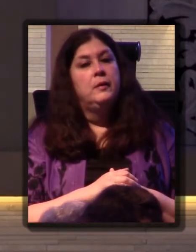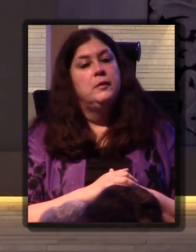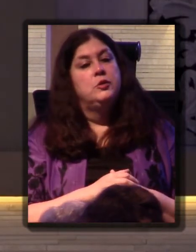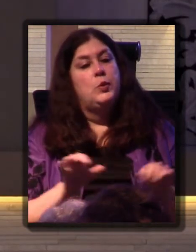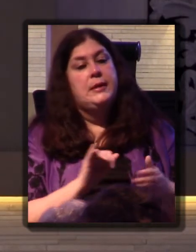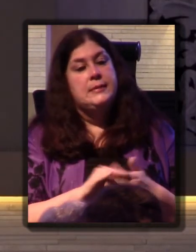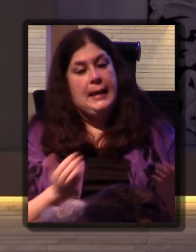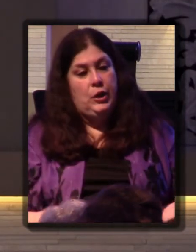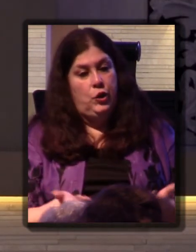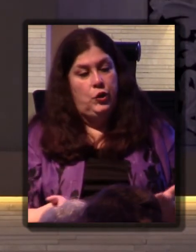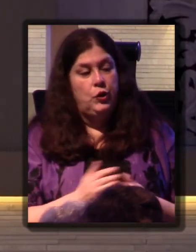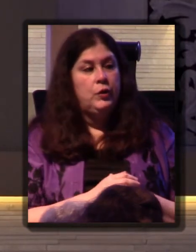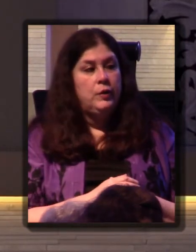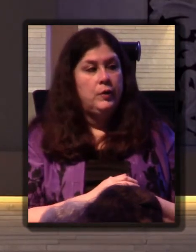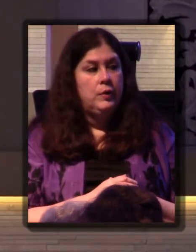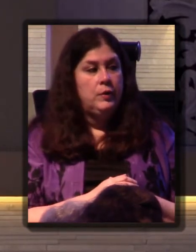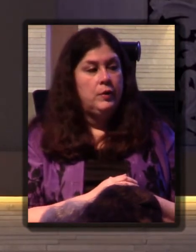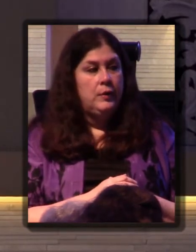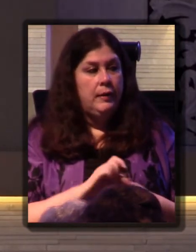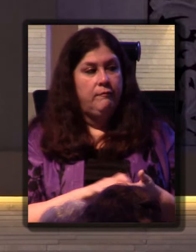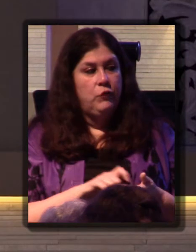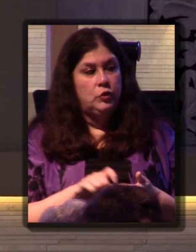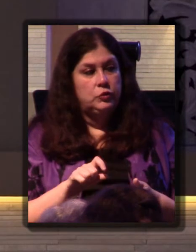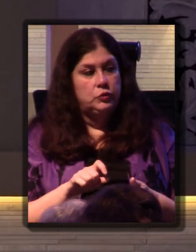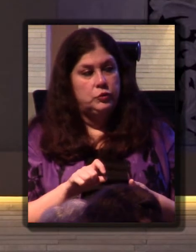And so that's what he does here. He says,